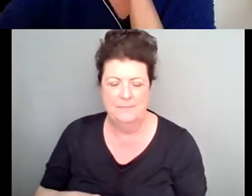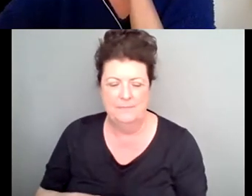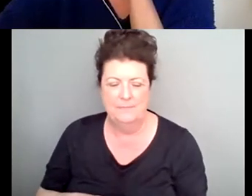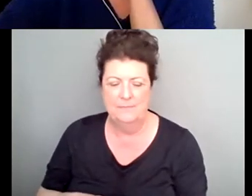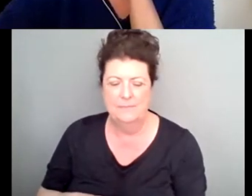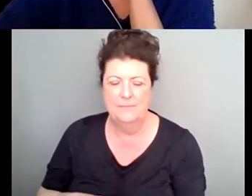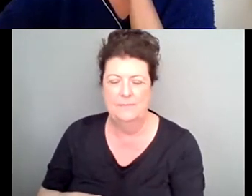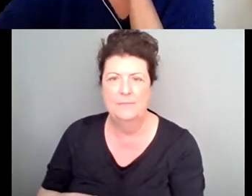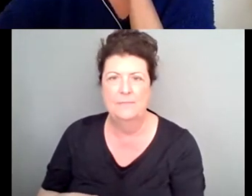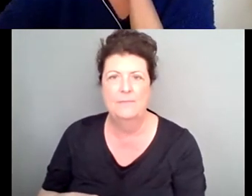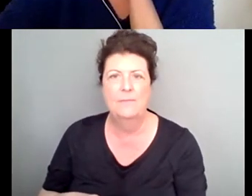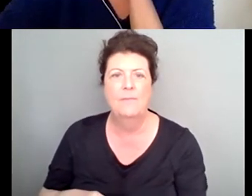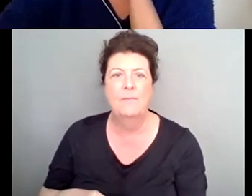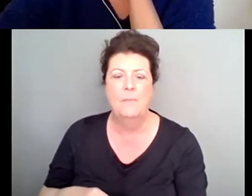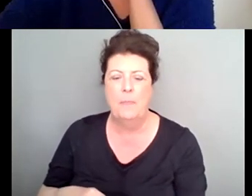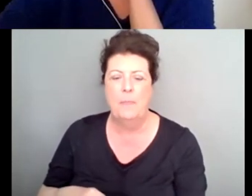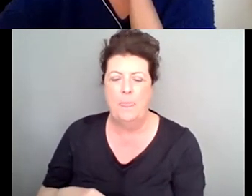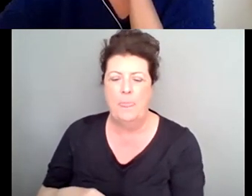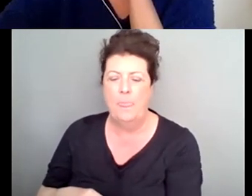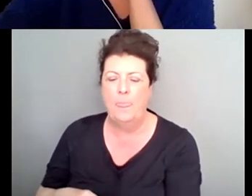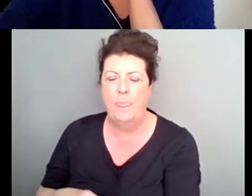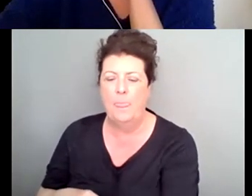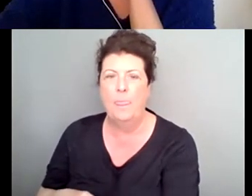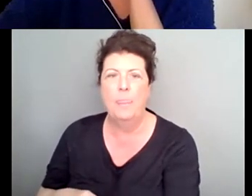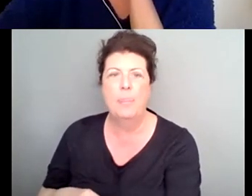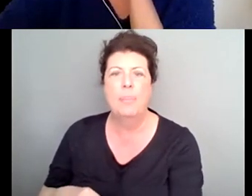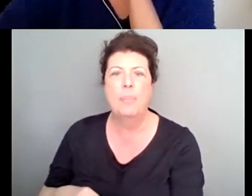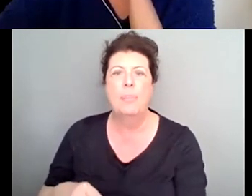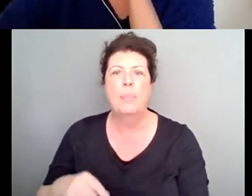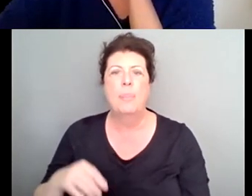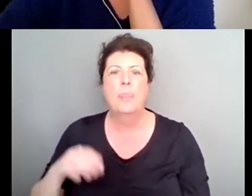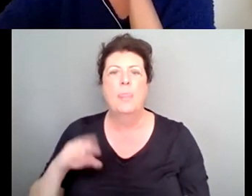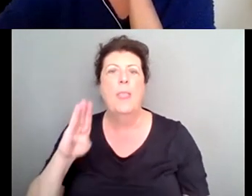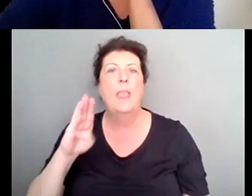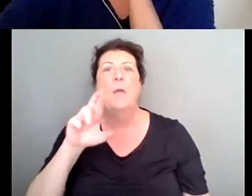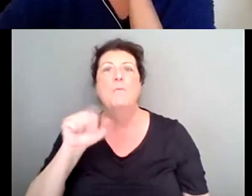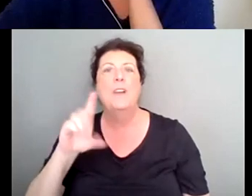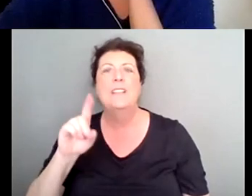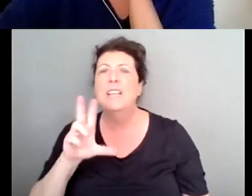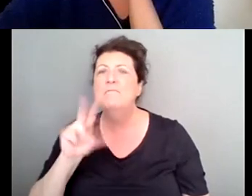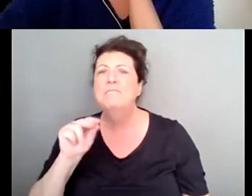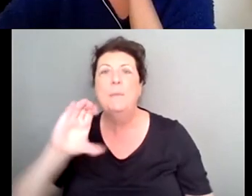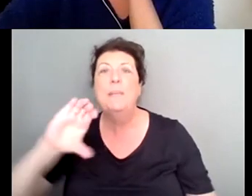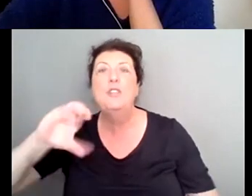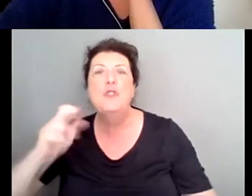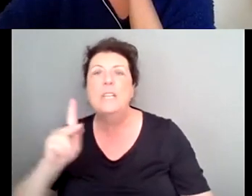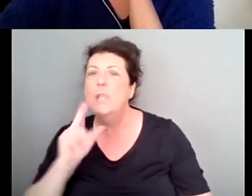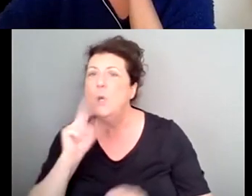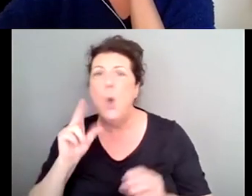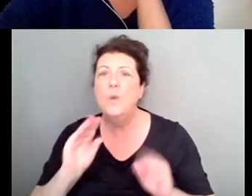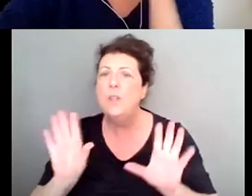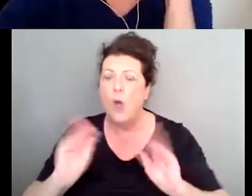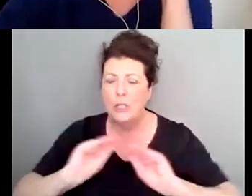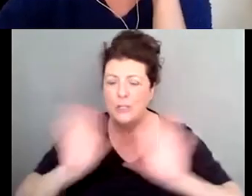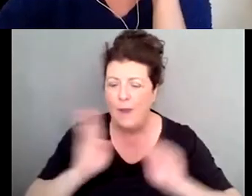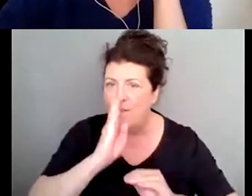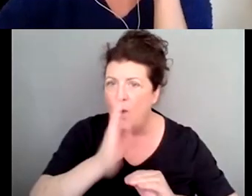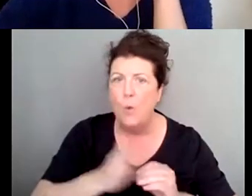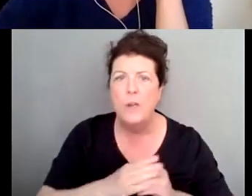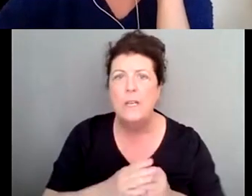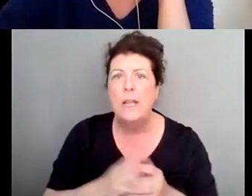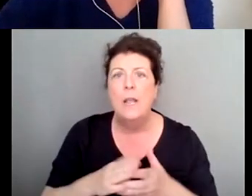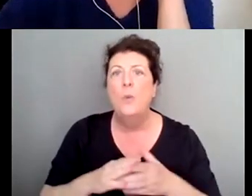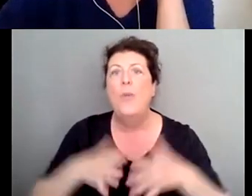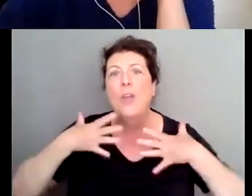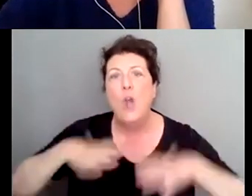No, yeah, I feel like they were all pretty straightforward. I think like with the, the way with the costume design and the set design and even the direction, it was very particular